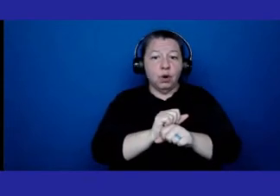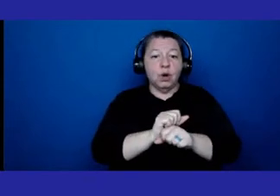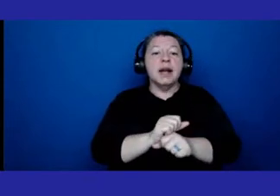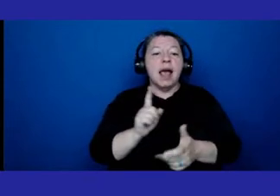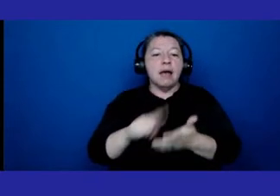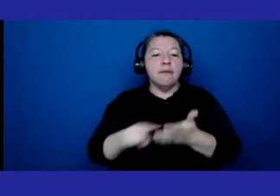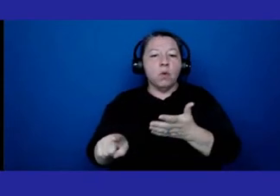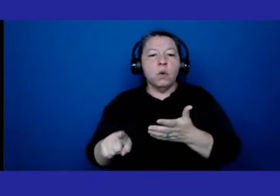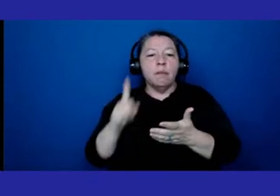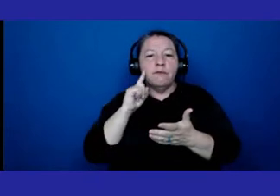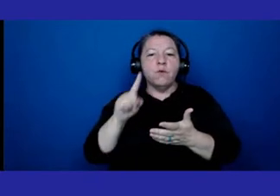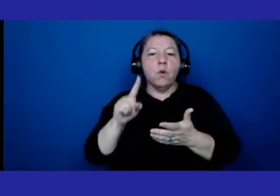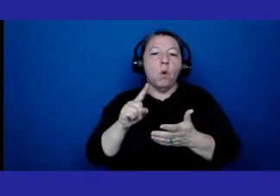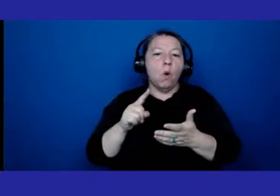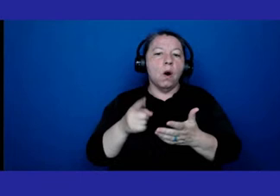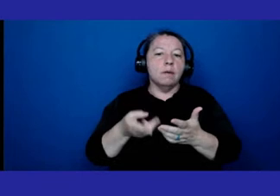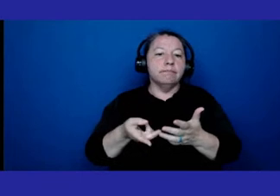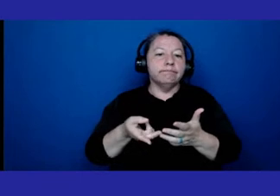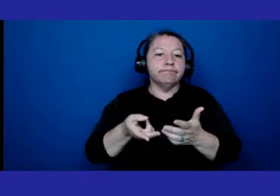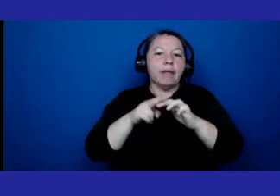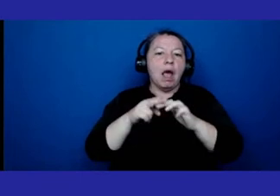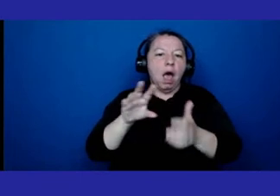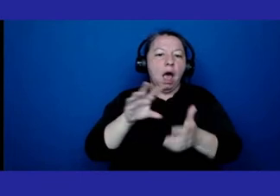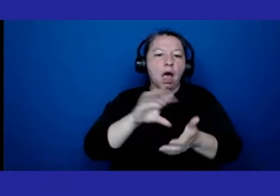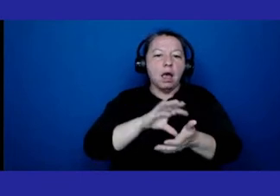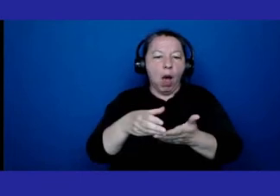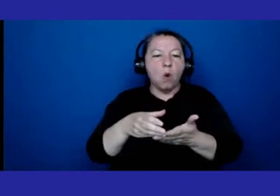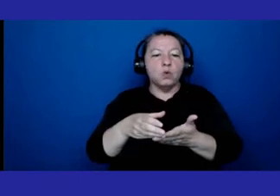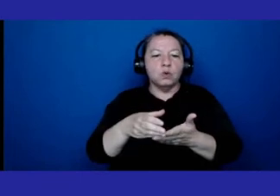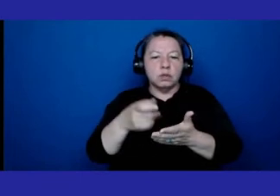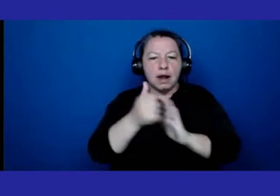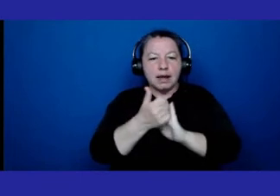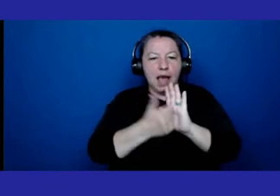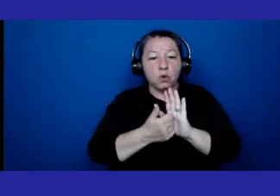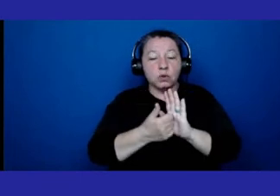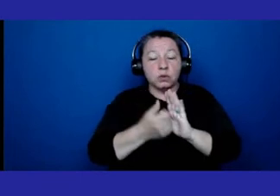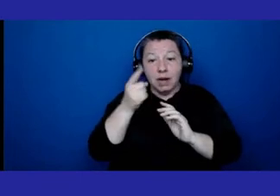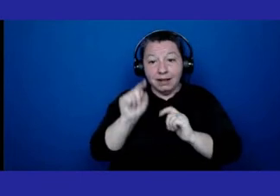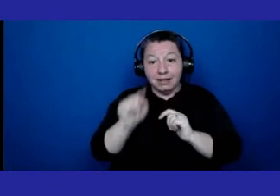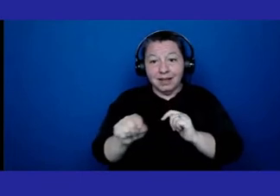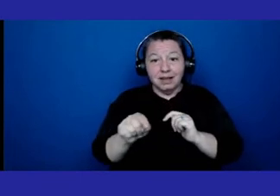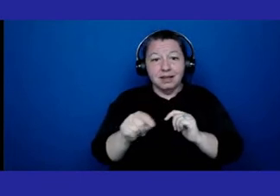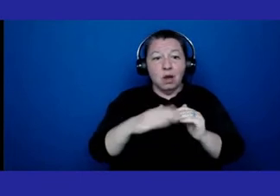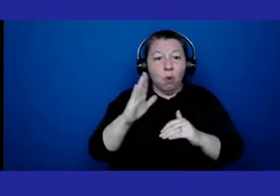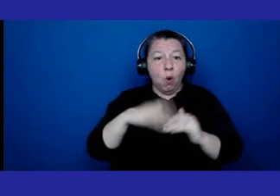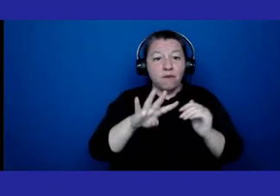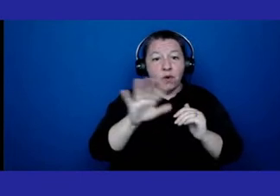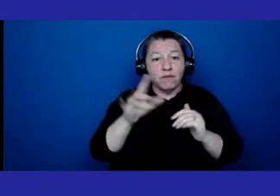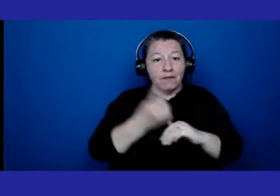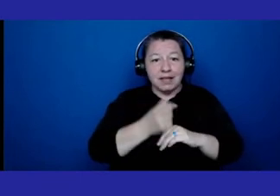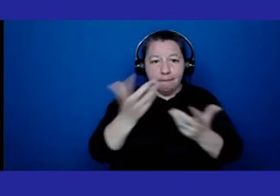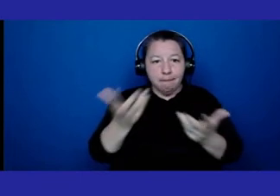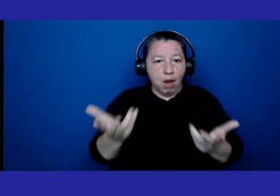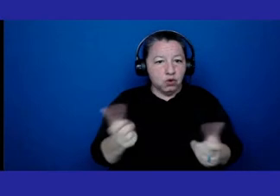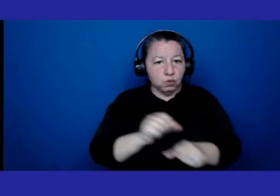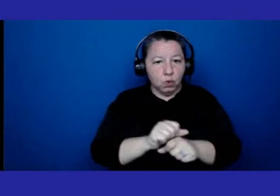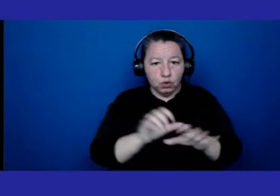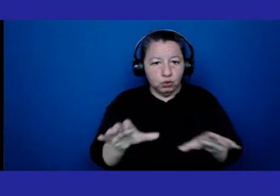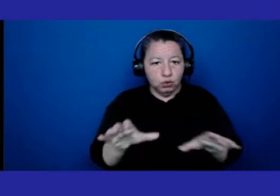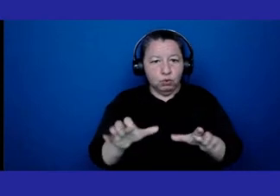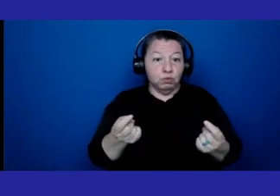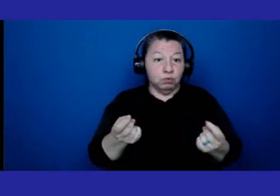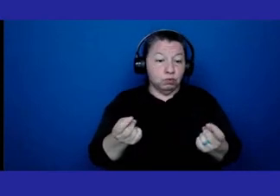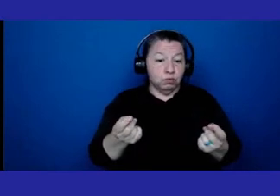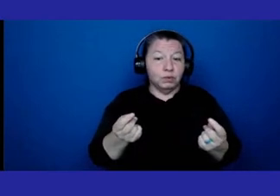dollar accounts. For claims that are less than 45 days, there's not much work to be done here. What this is